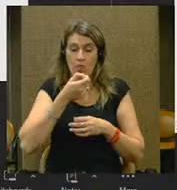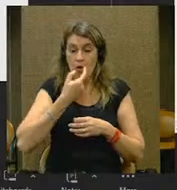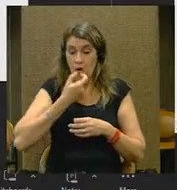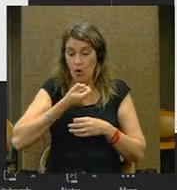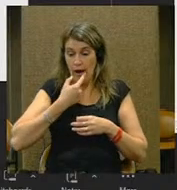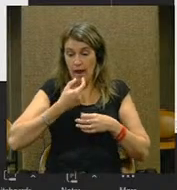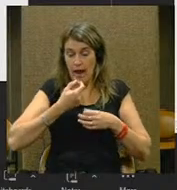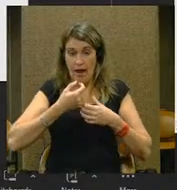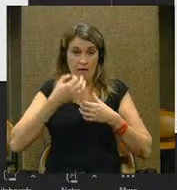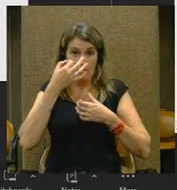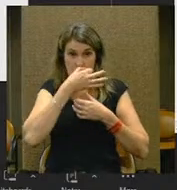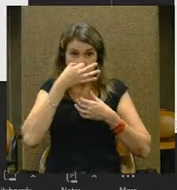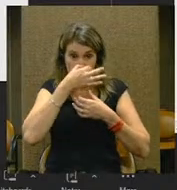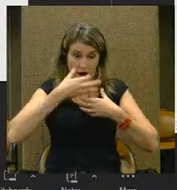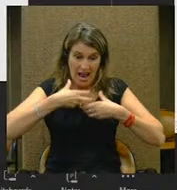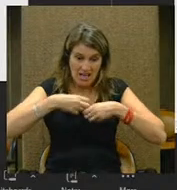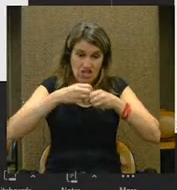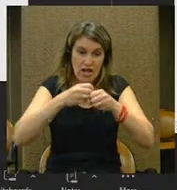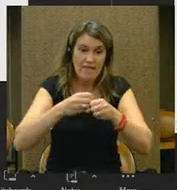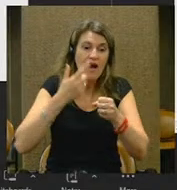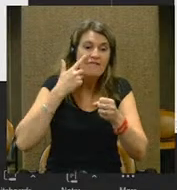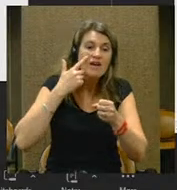people using drugs alone.